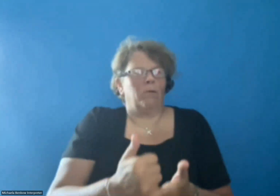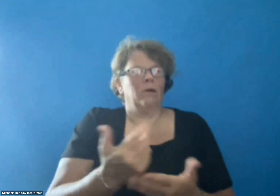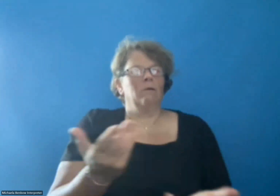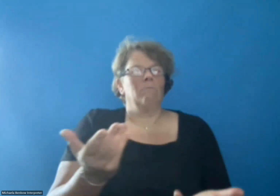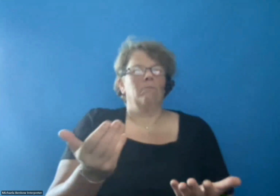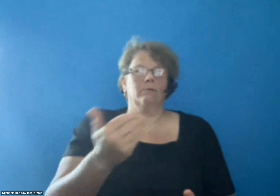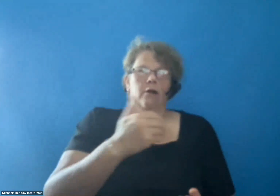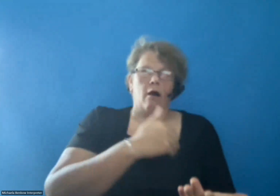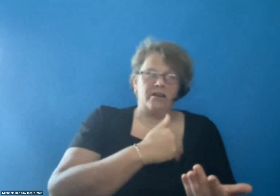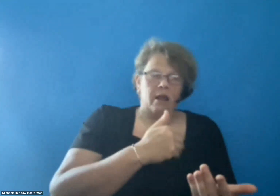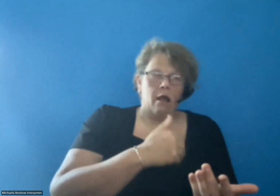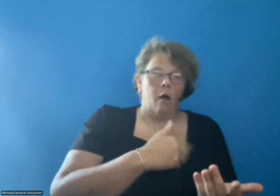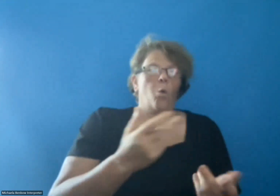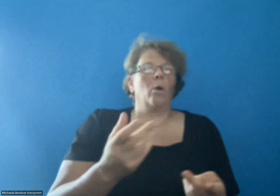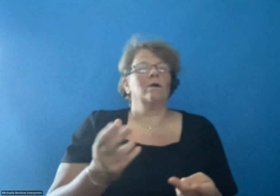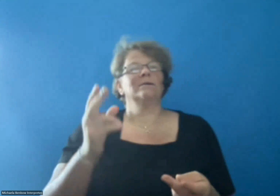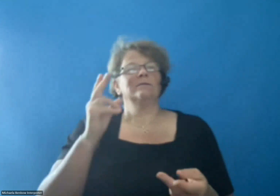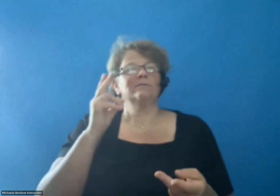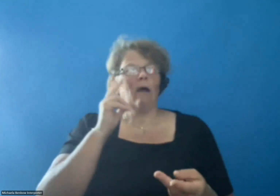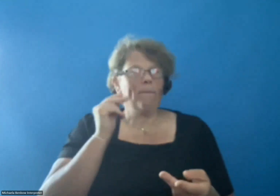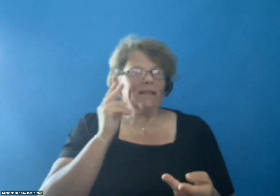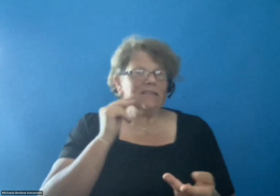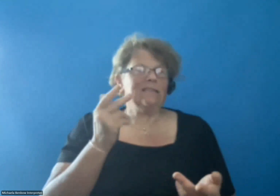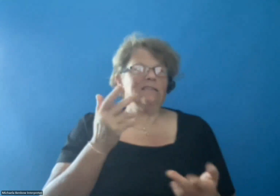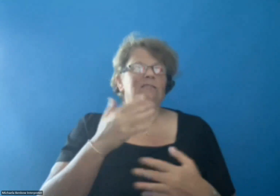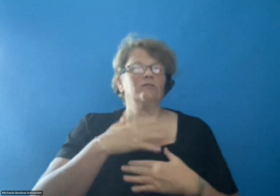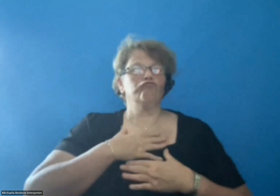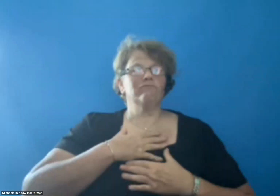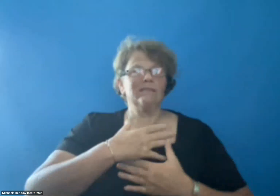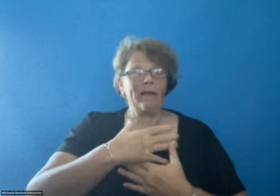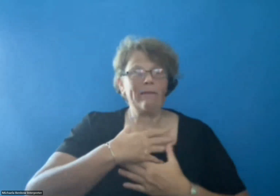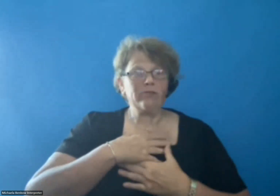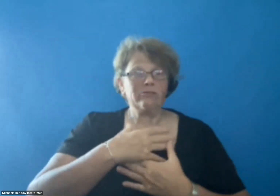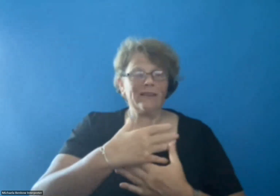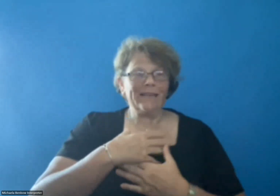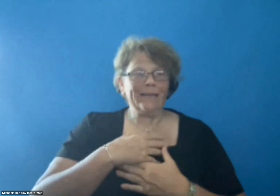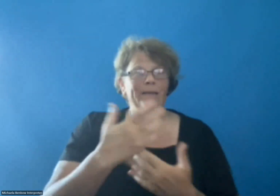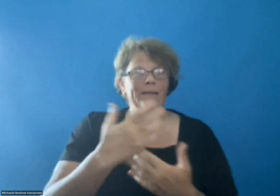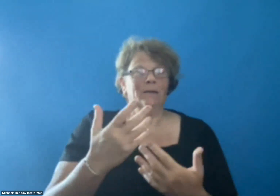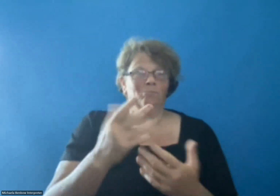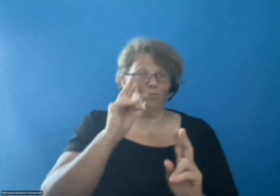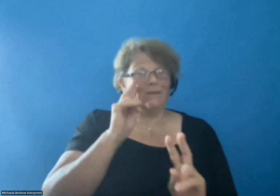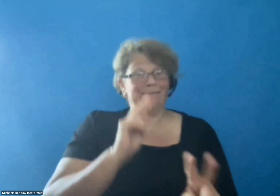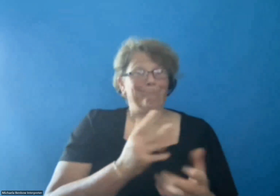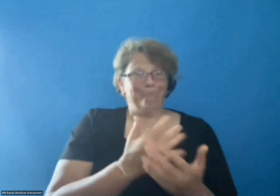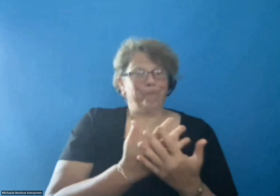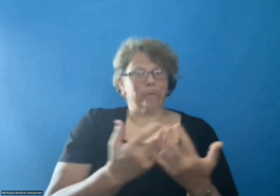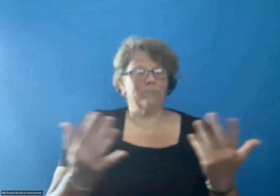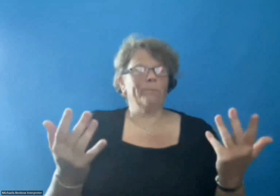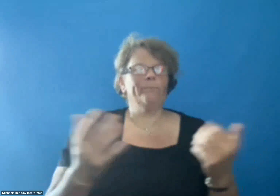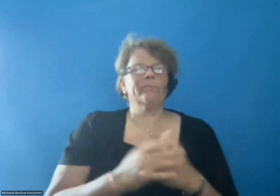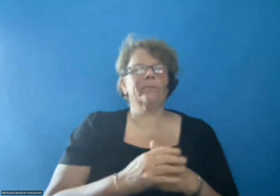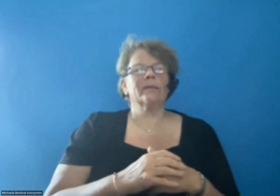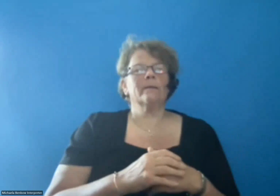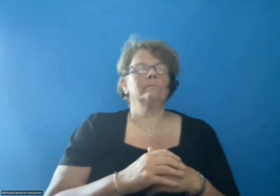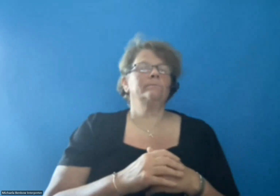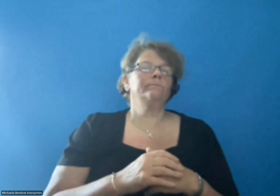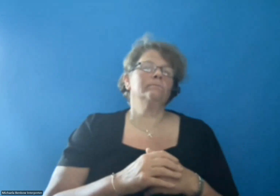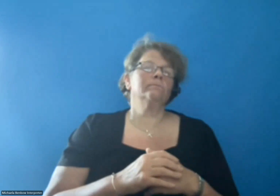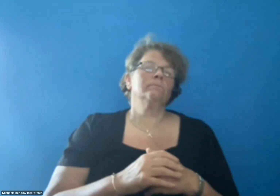disease, diabetes, some of the respiratory illness that we see in our population, as well as when I mentioned at the start of